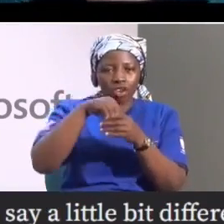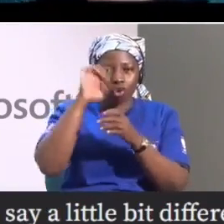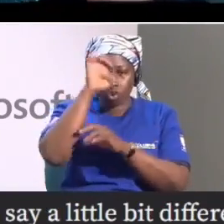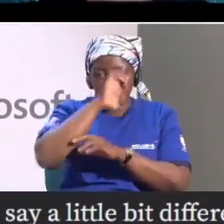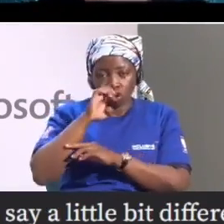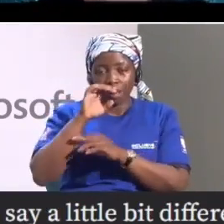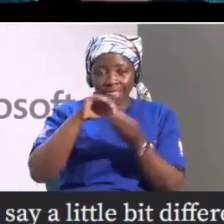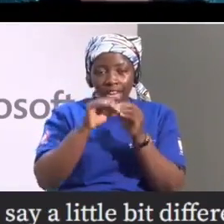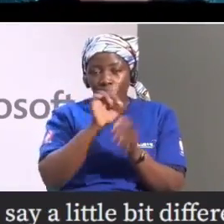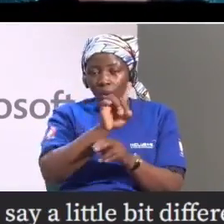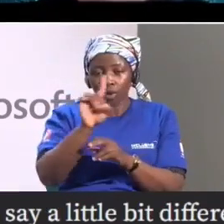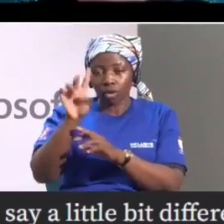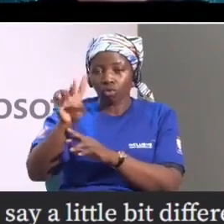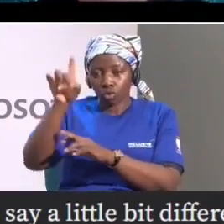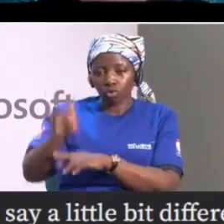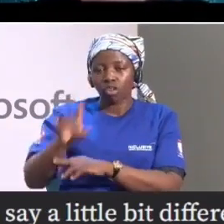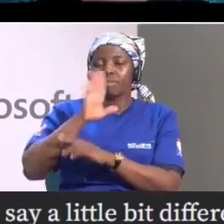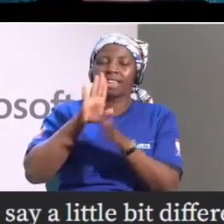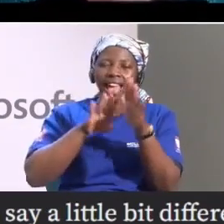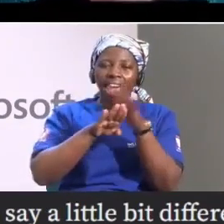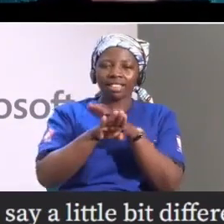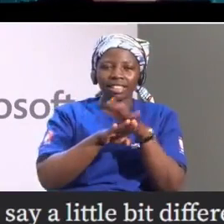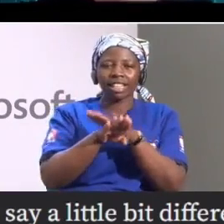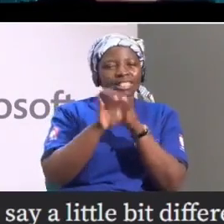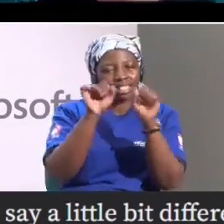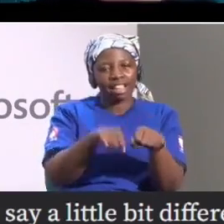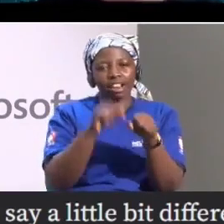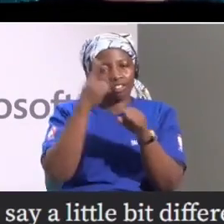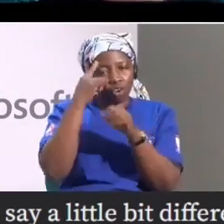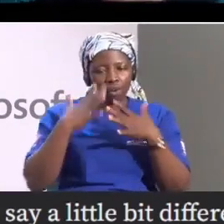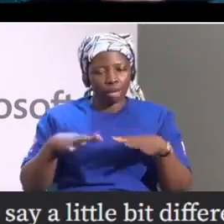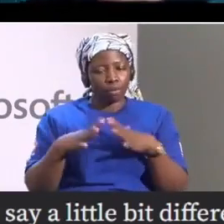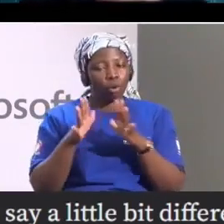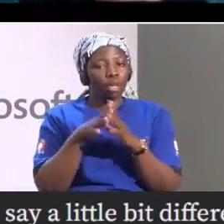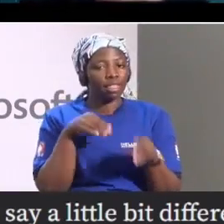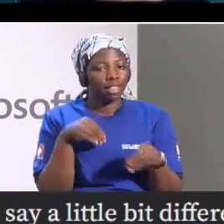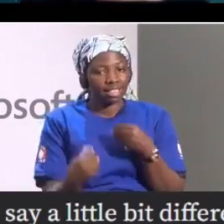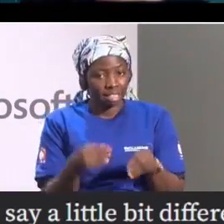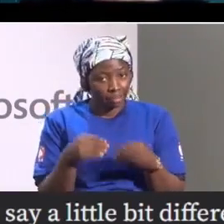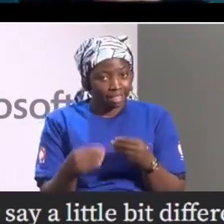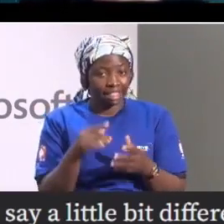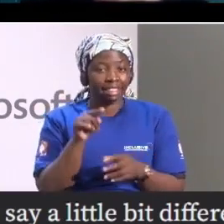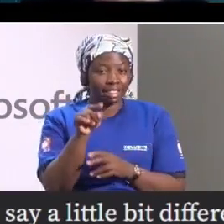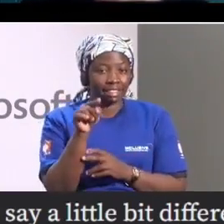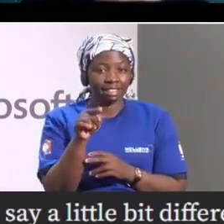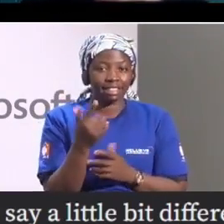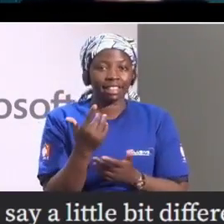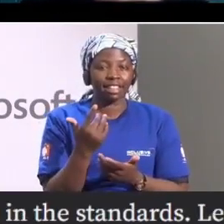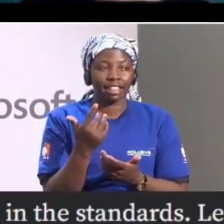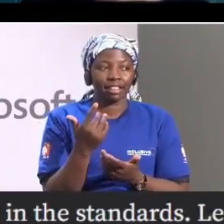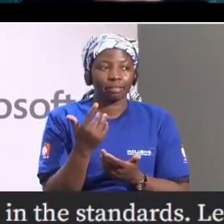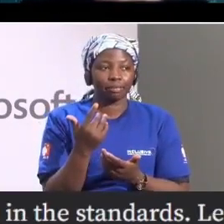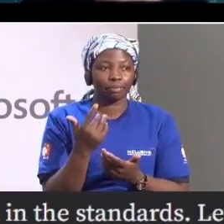should be accessible for persons with disabilities. This